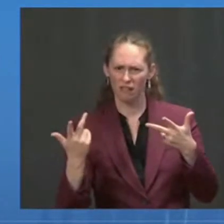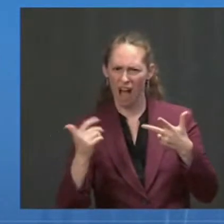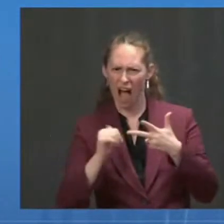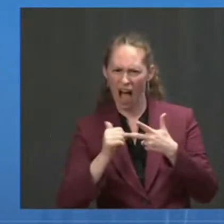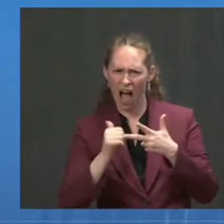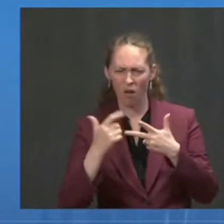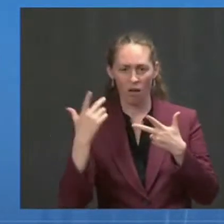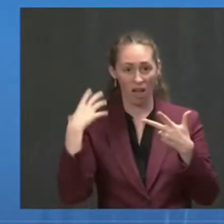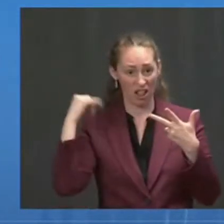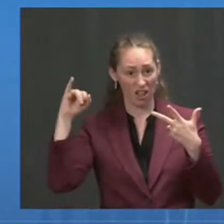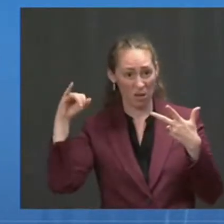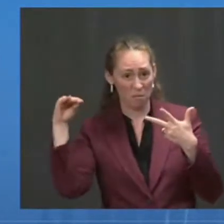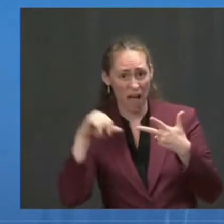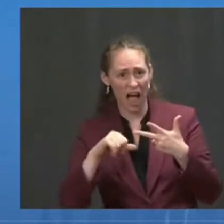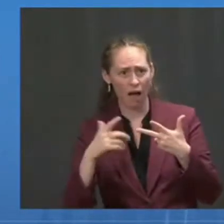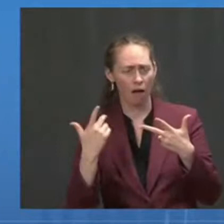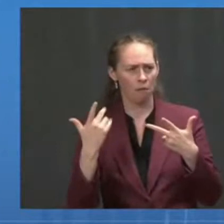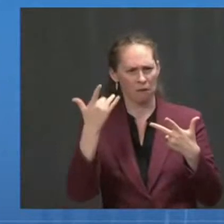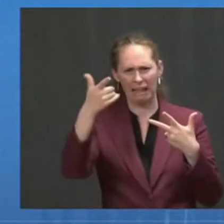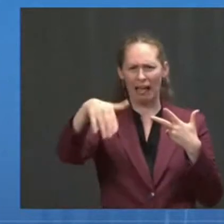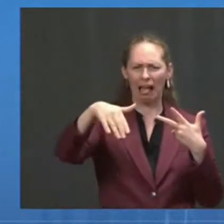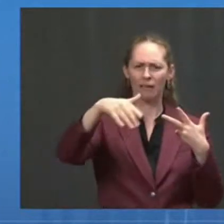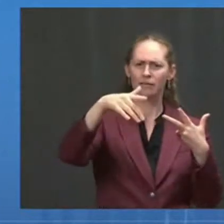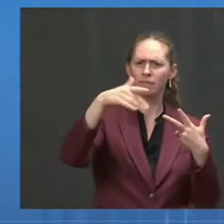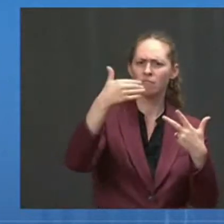they're not recommended currently?